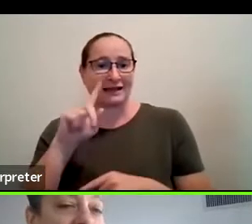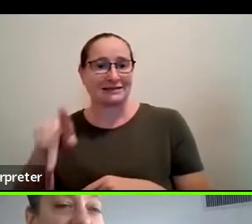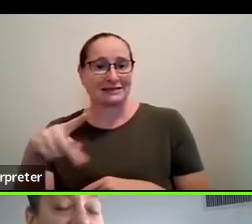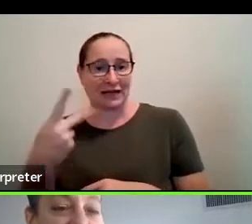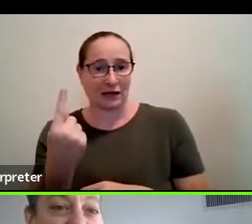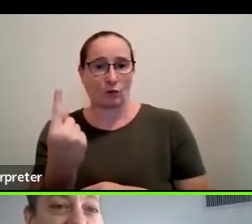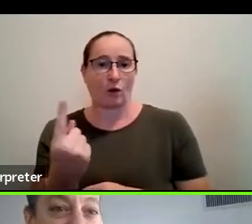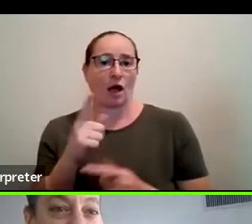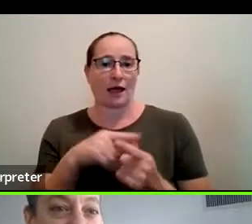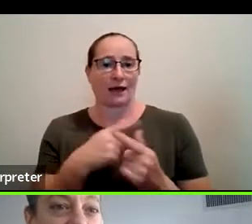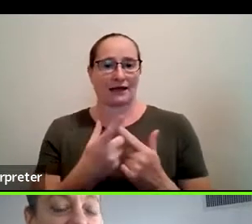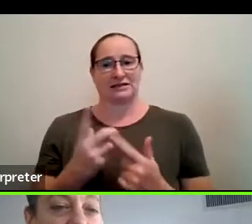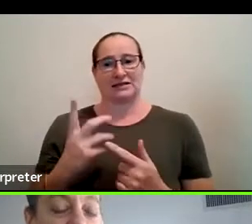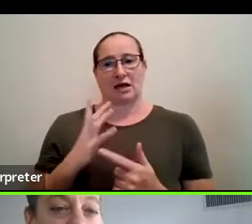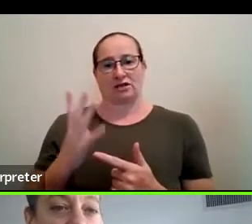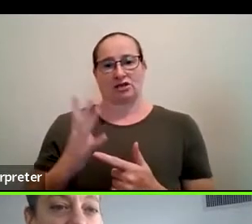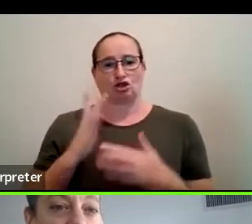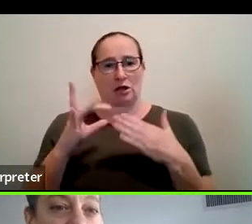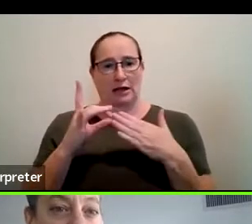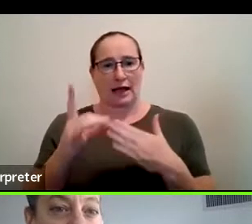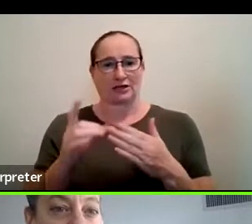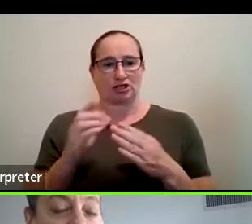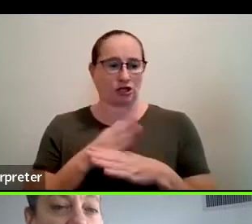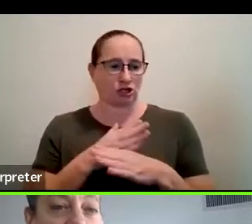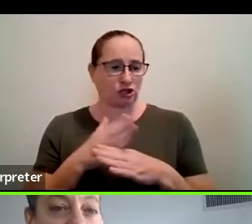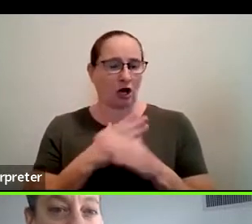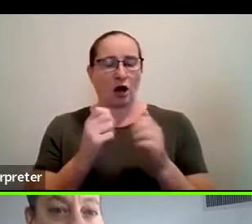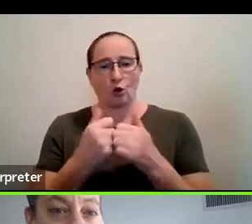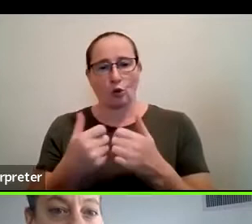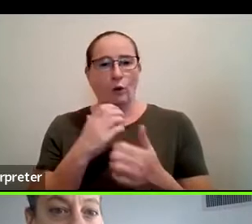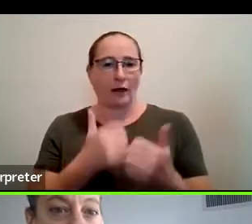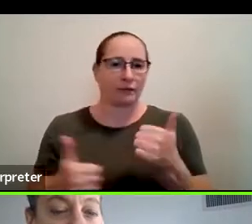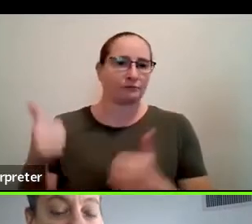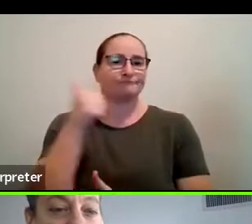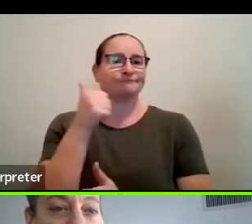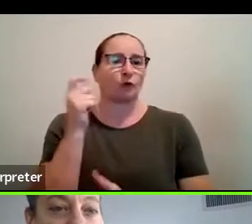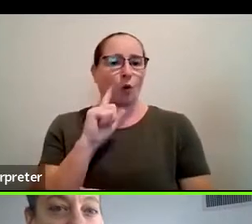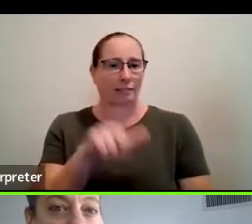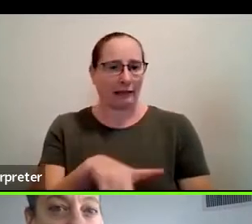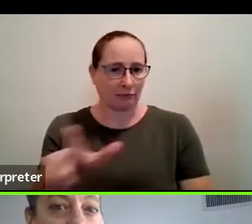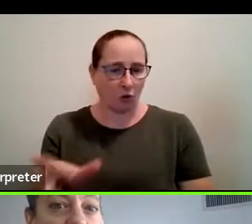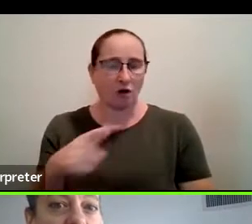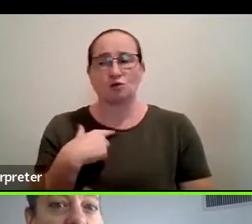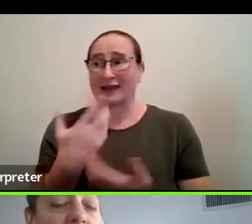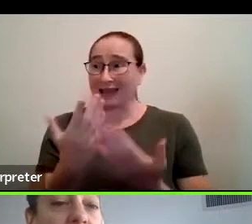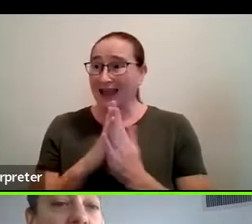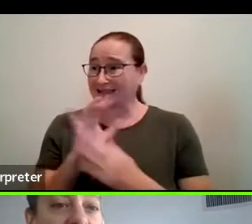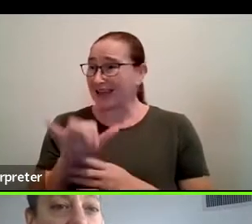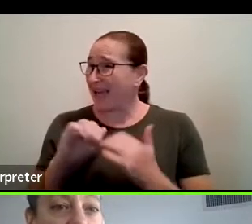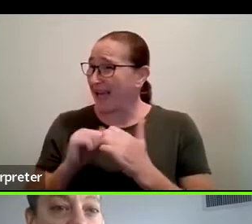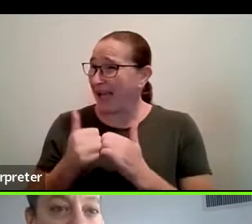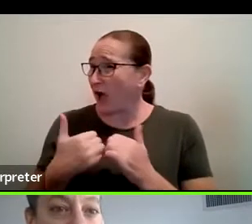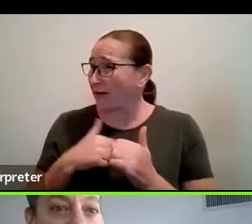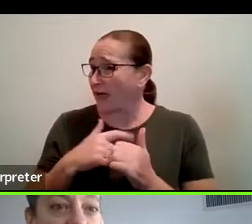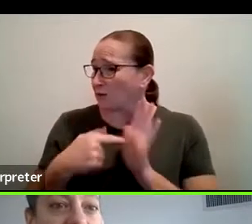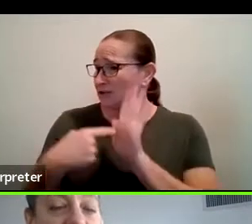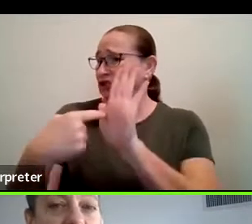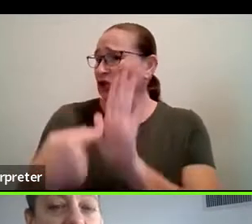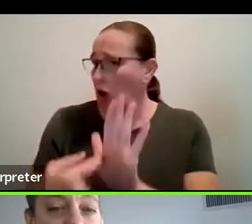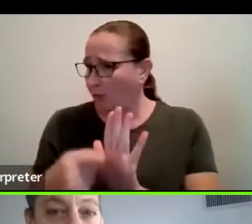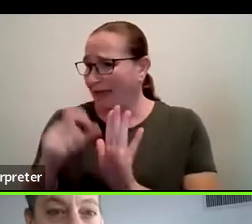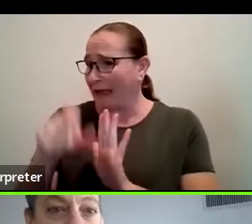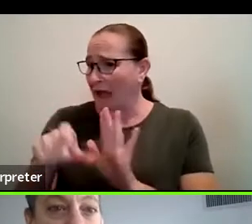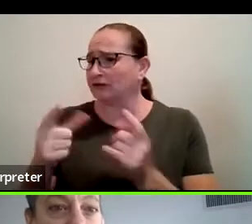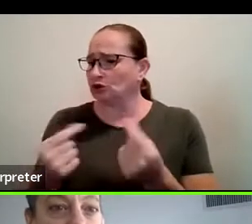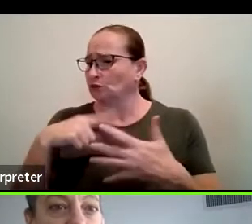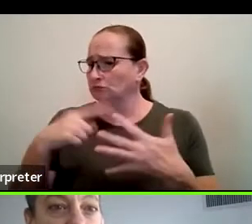is official guidance that they can share with employers or landlords. We get asked that a lot. Well, how can we demonstrate to them that they have to